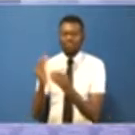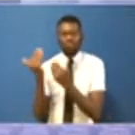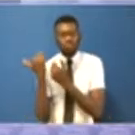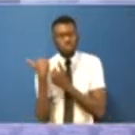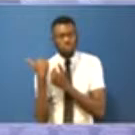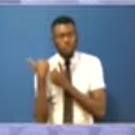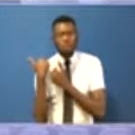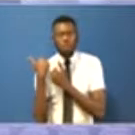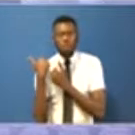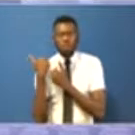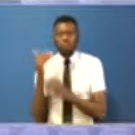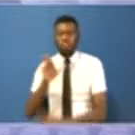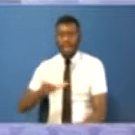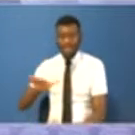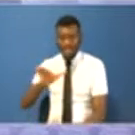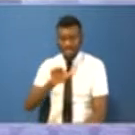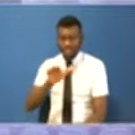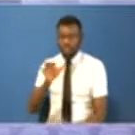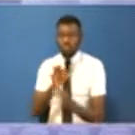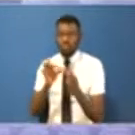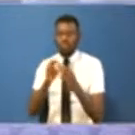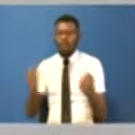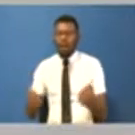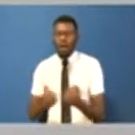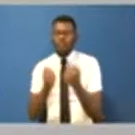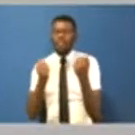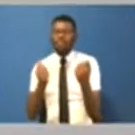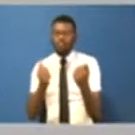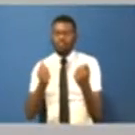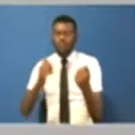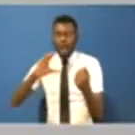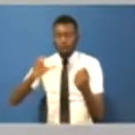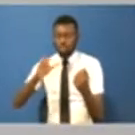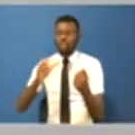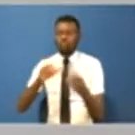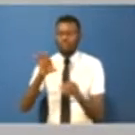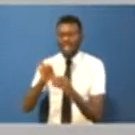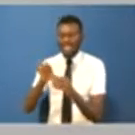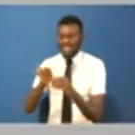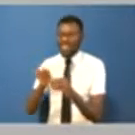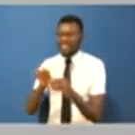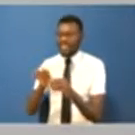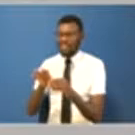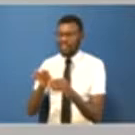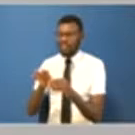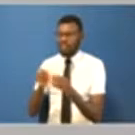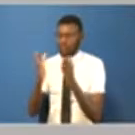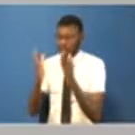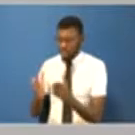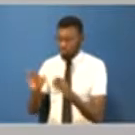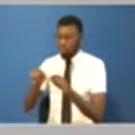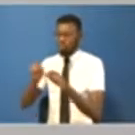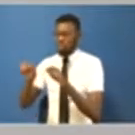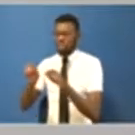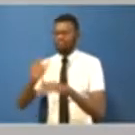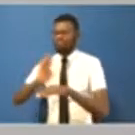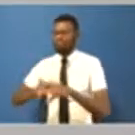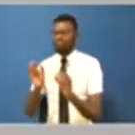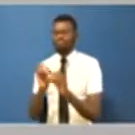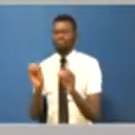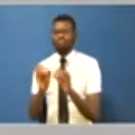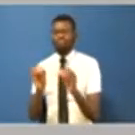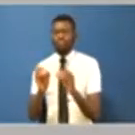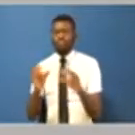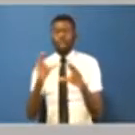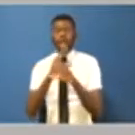of those areas if we elect someone for a county it would not be fair just or constitutional to have the president be